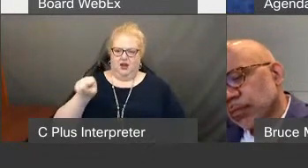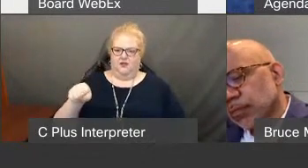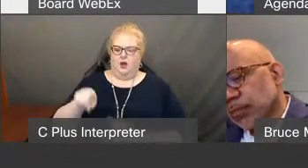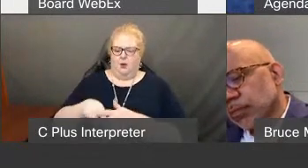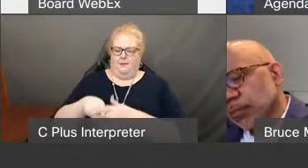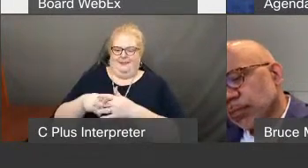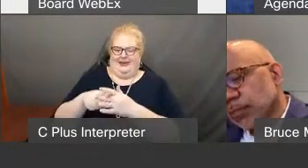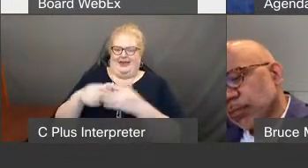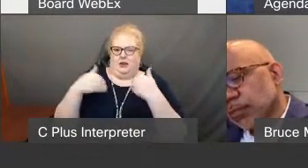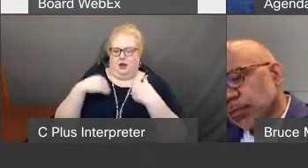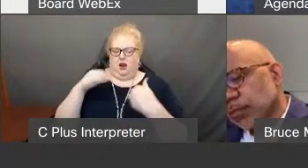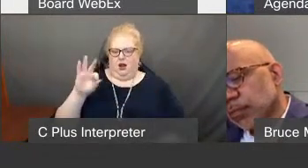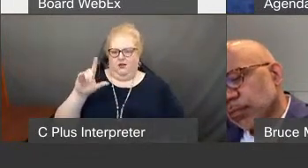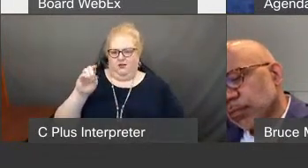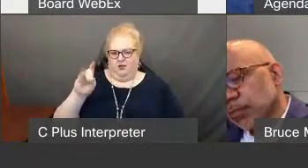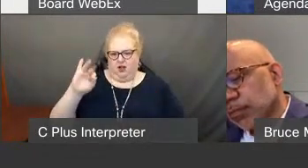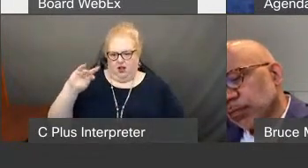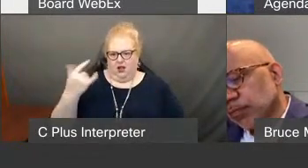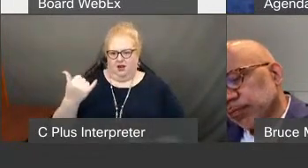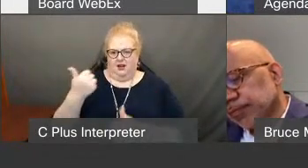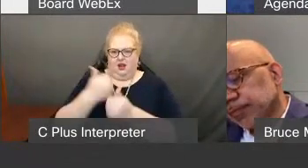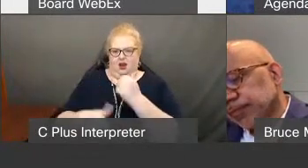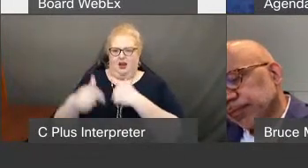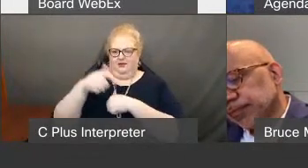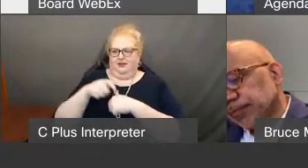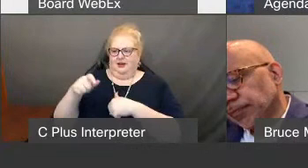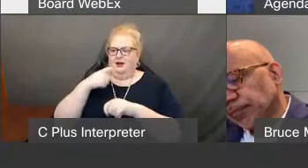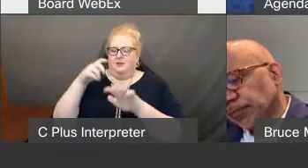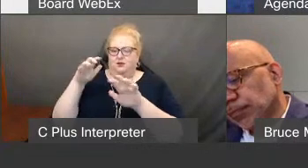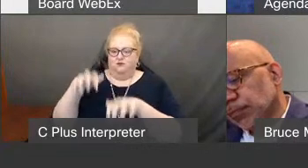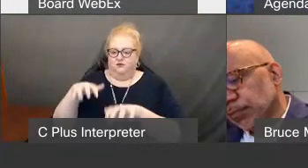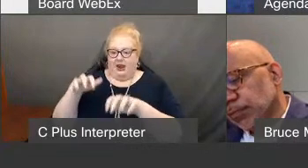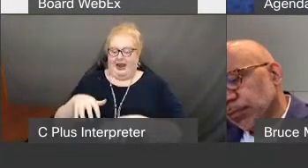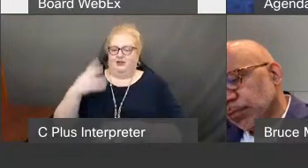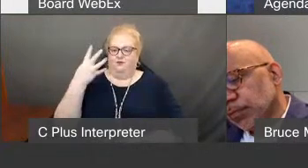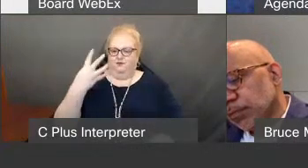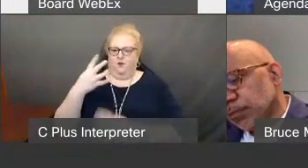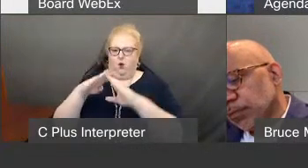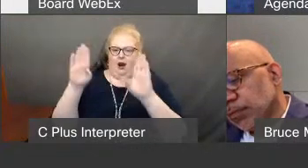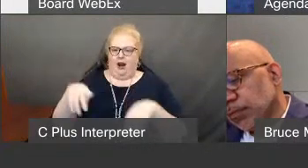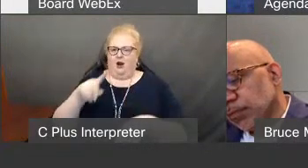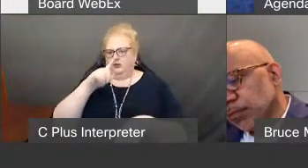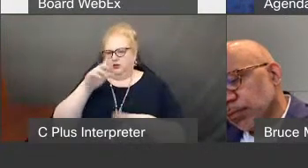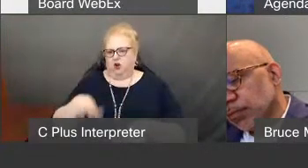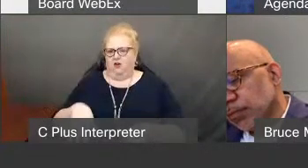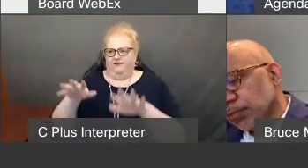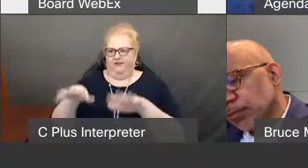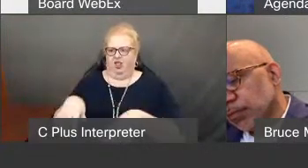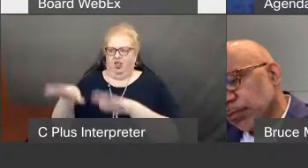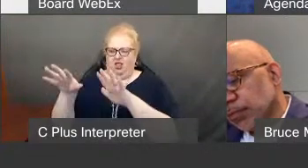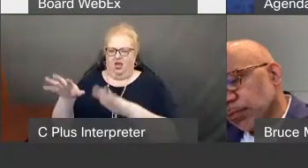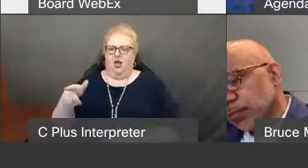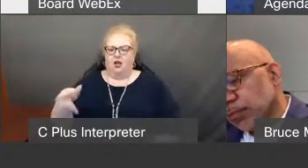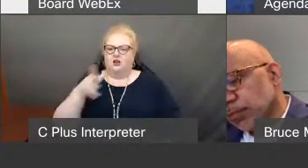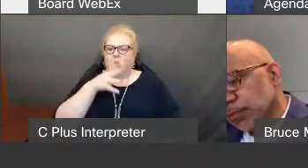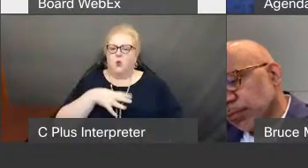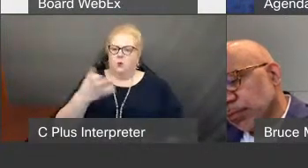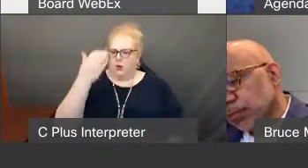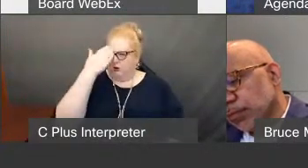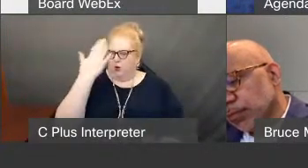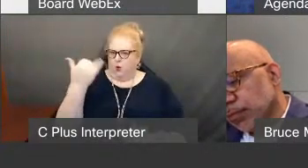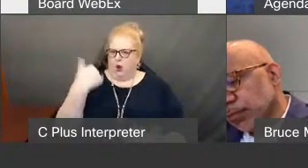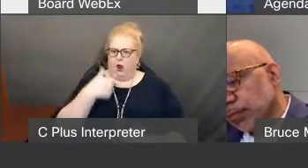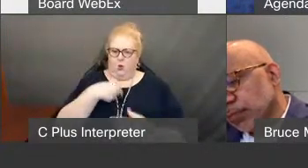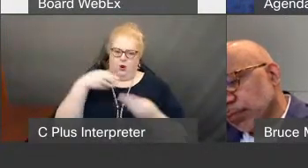flooding. Now, every time it rains, four houses are flooding. And this woman wants to know why we're spending all this money